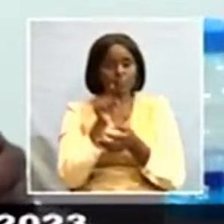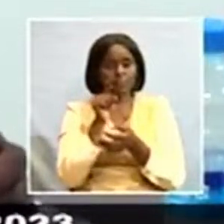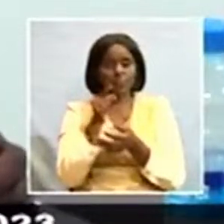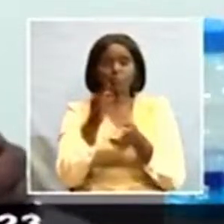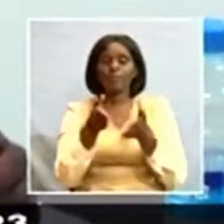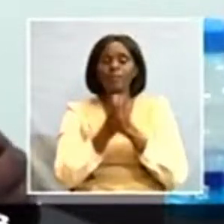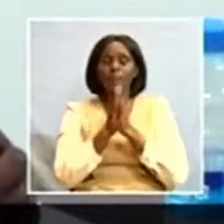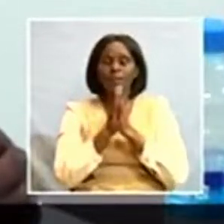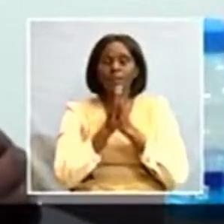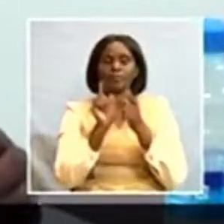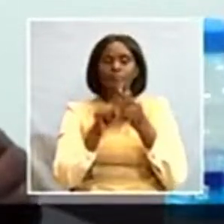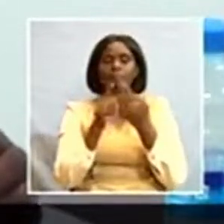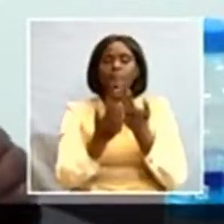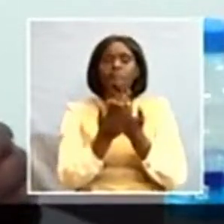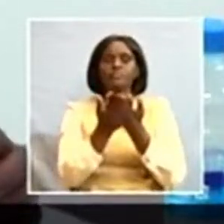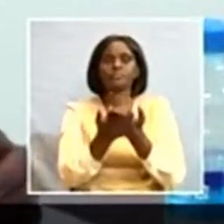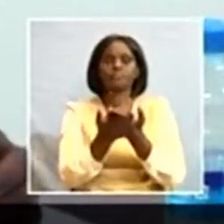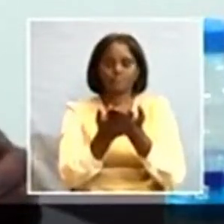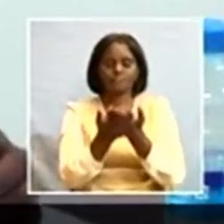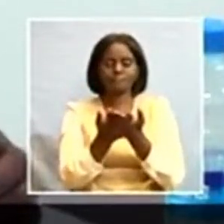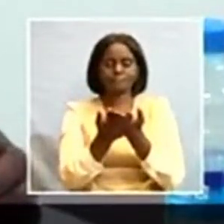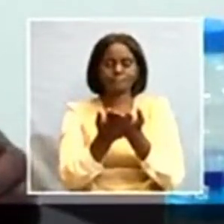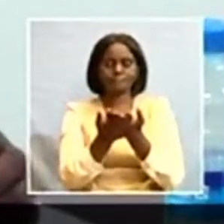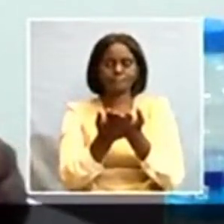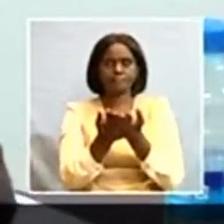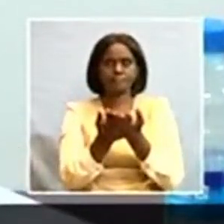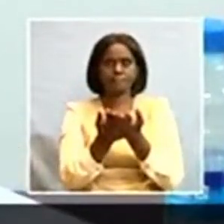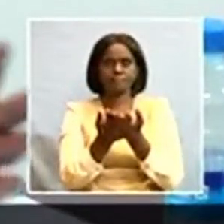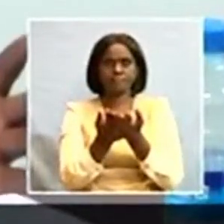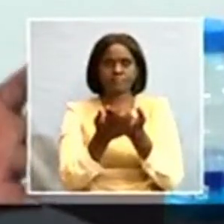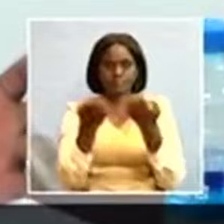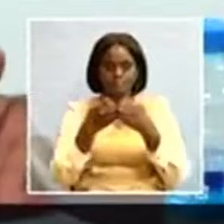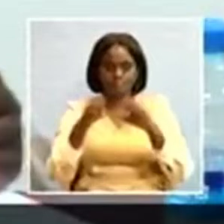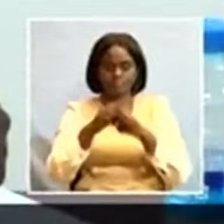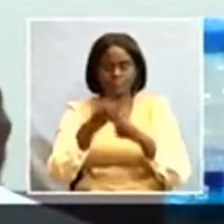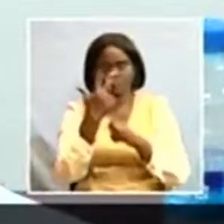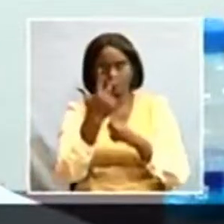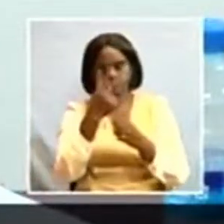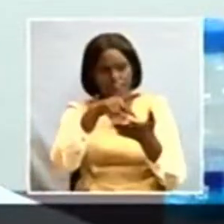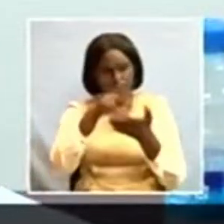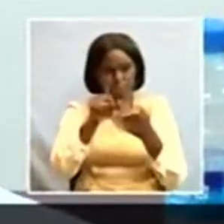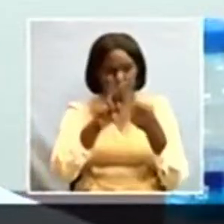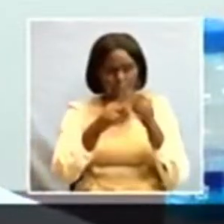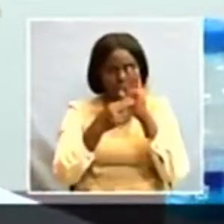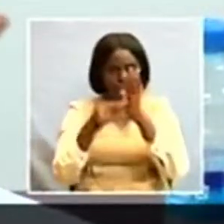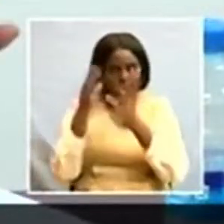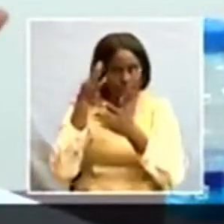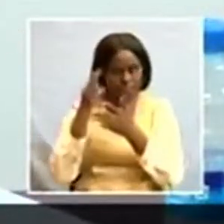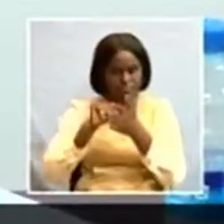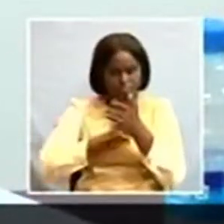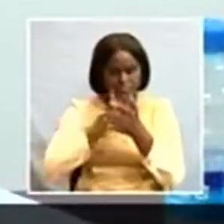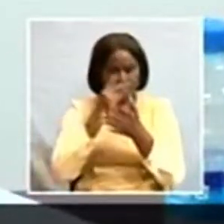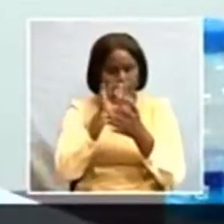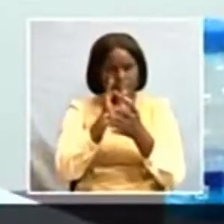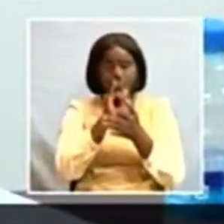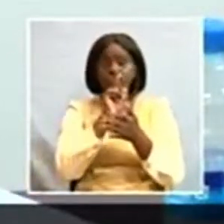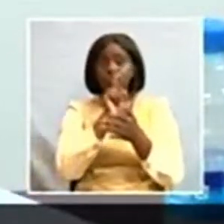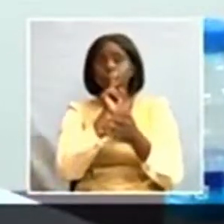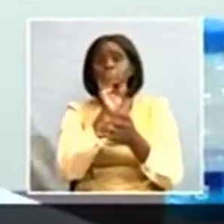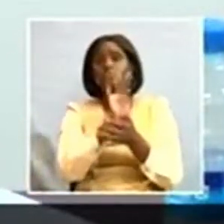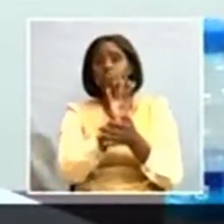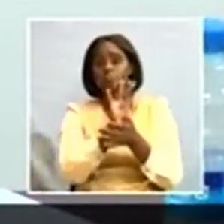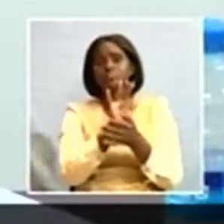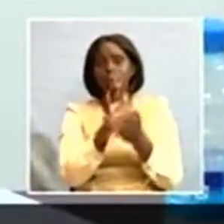to submit at least even 3 payments to Secretariat so that we see that you are indeed